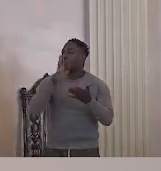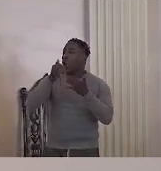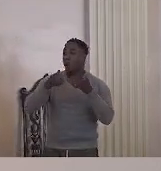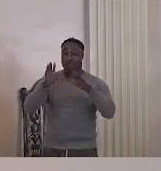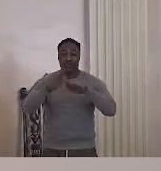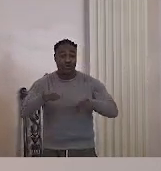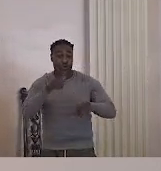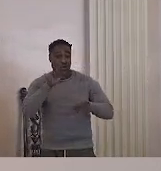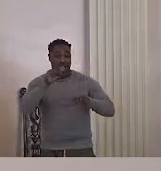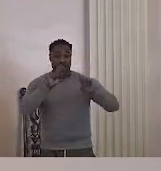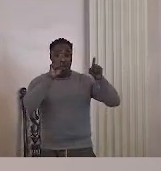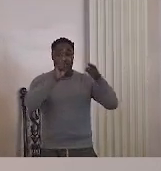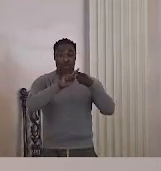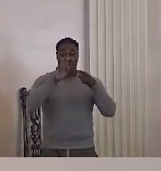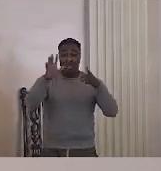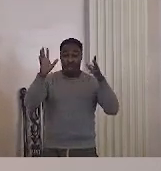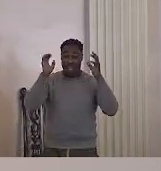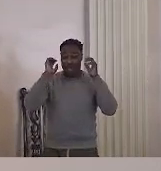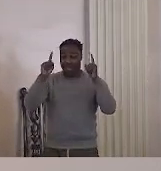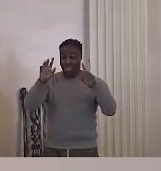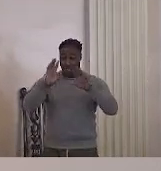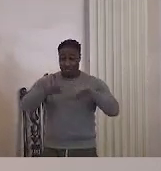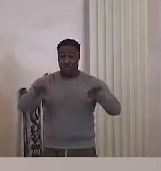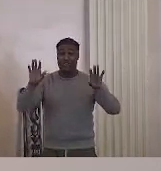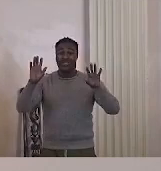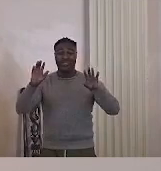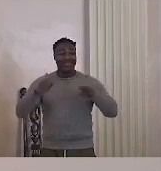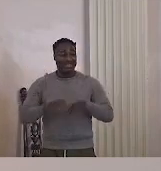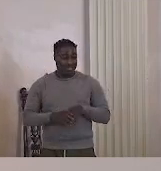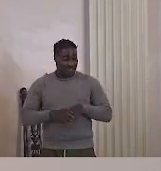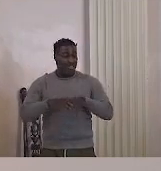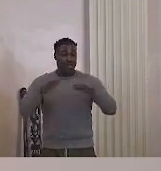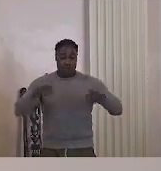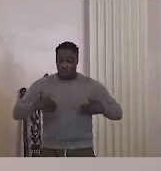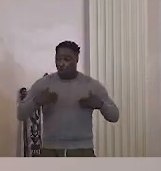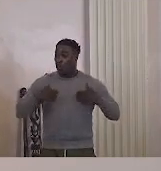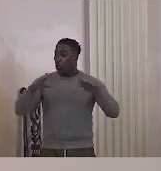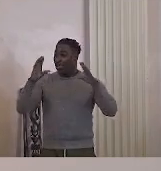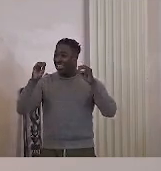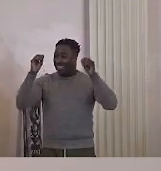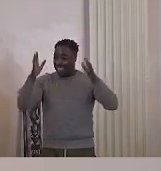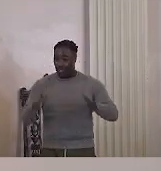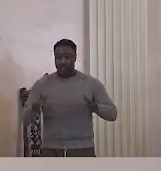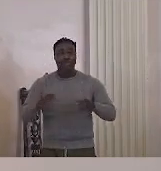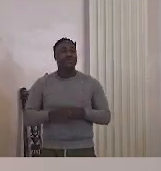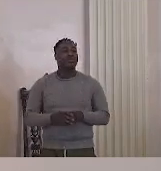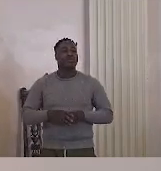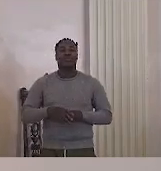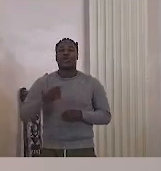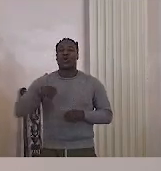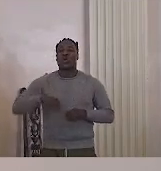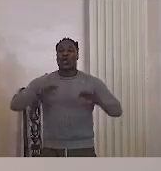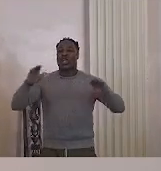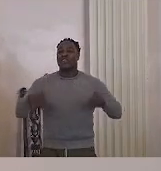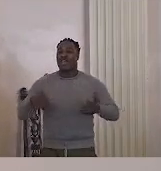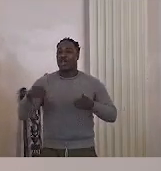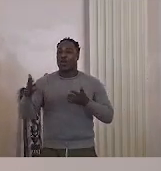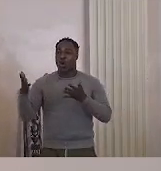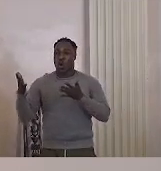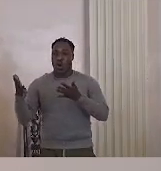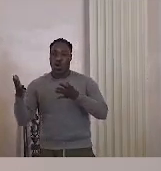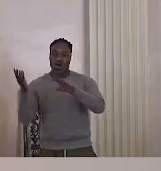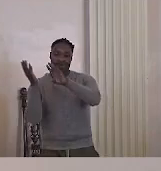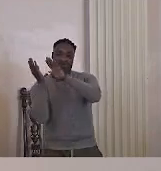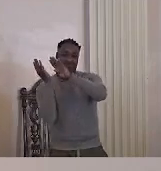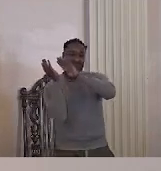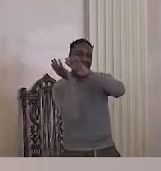classes, children, youth, teachers, we invite a few moments of flow.